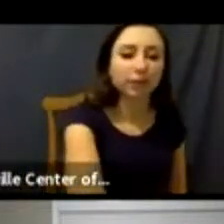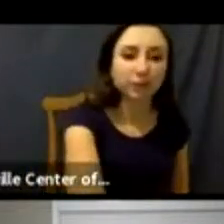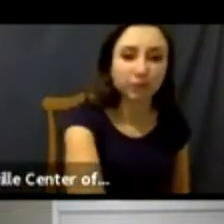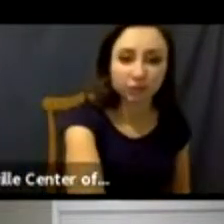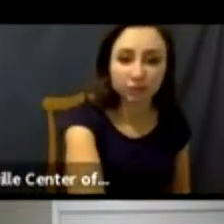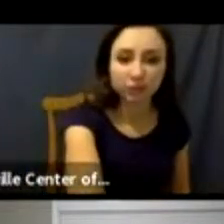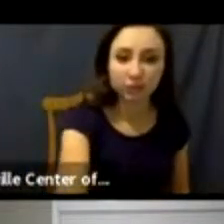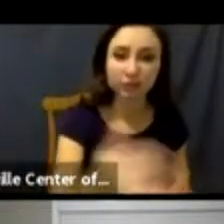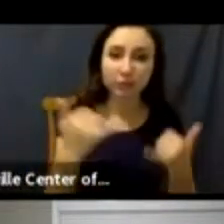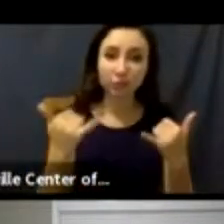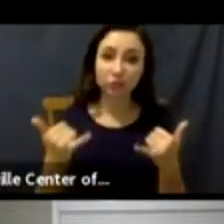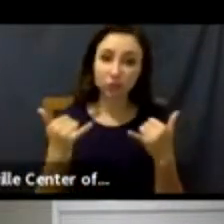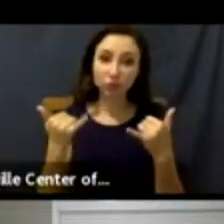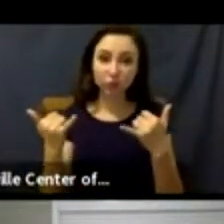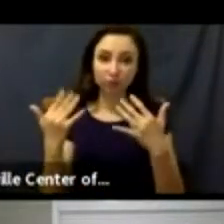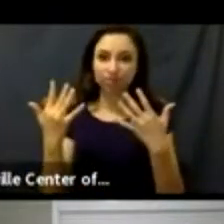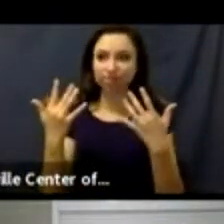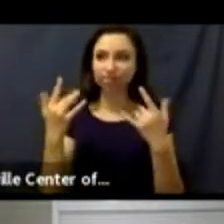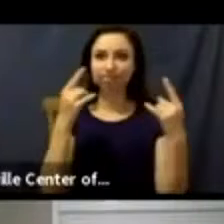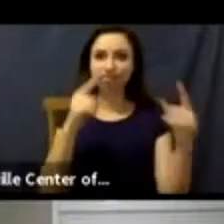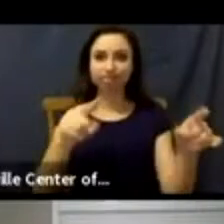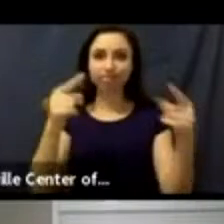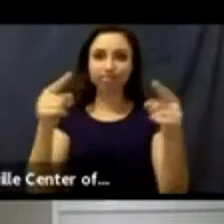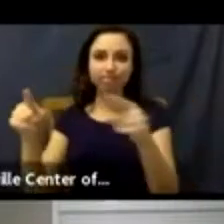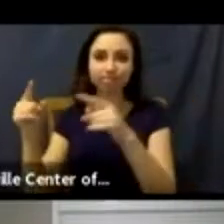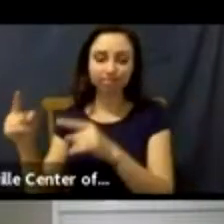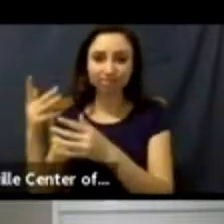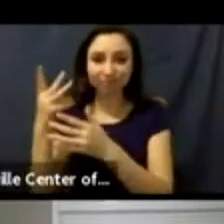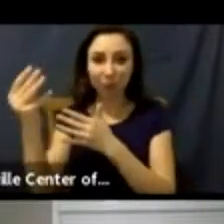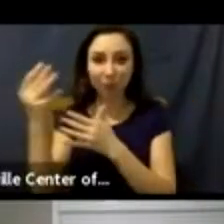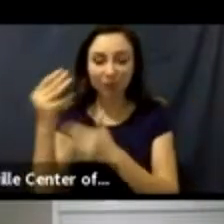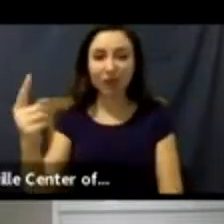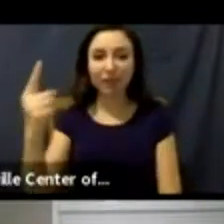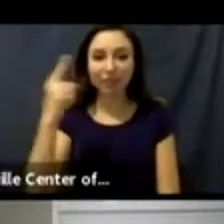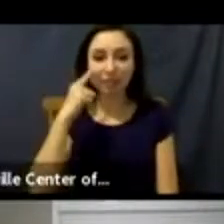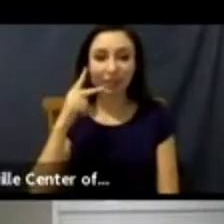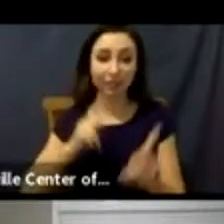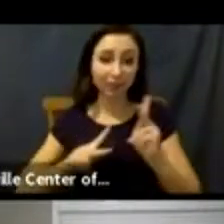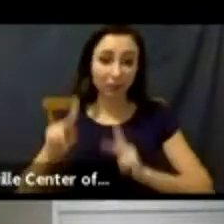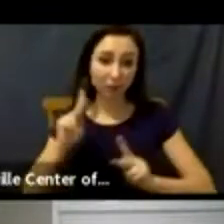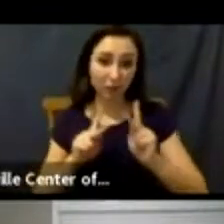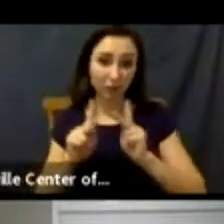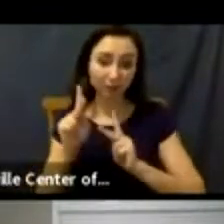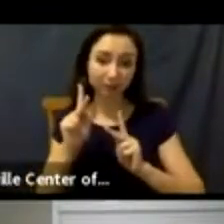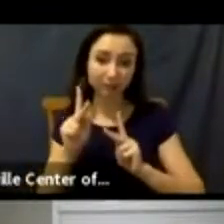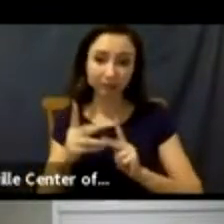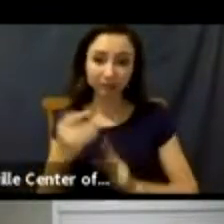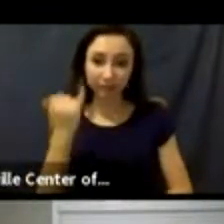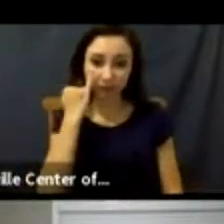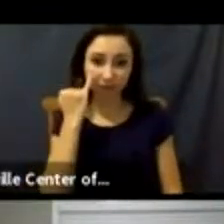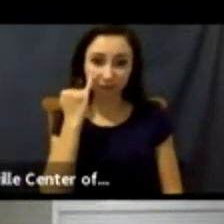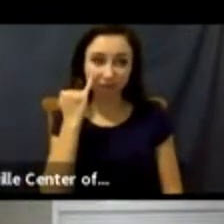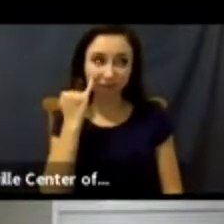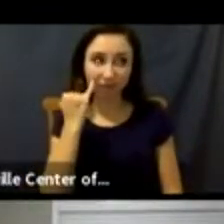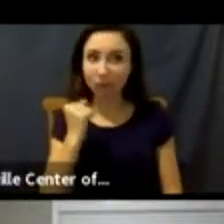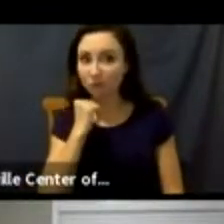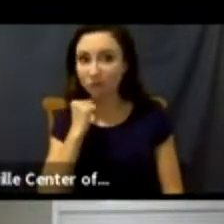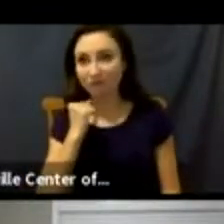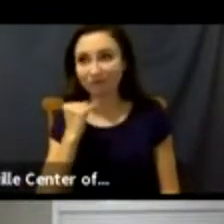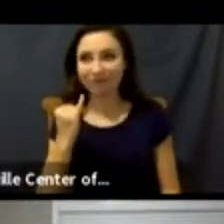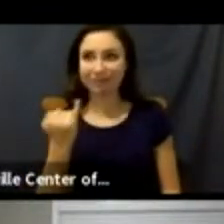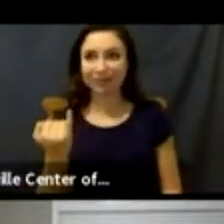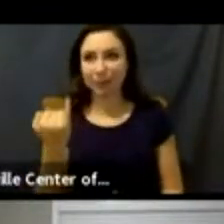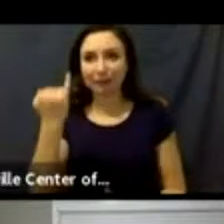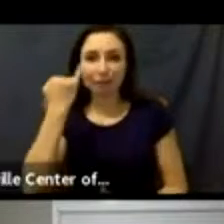there, that I think that people, unless you've been living under a rock, you